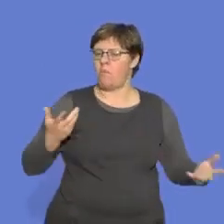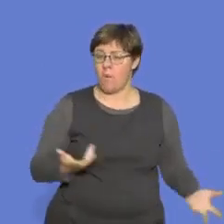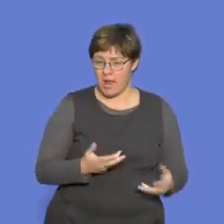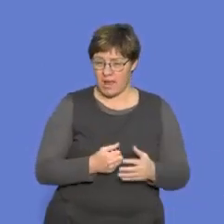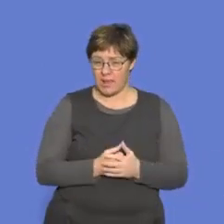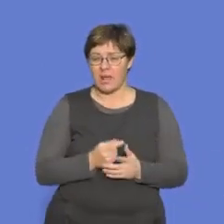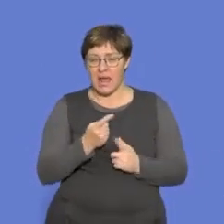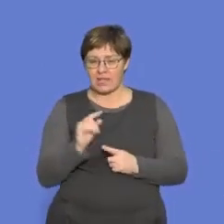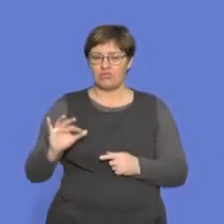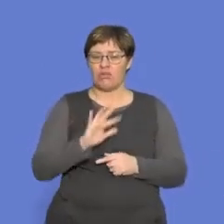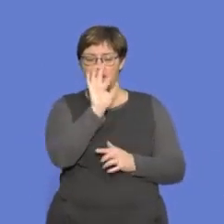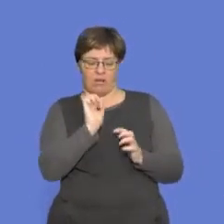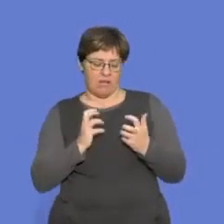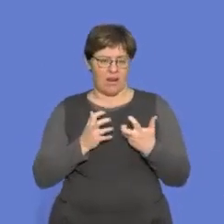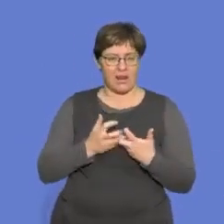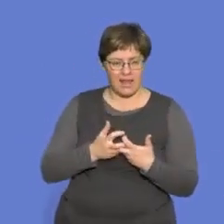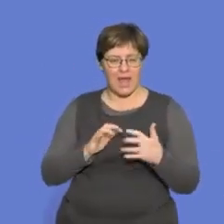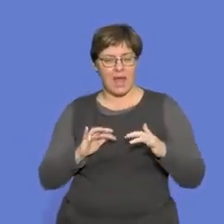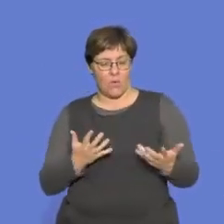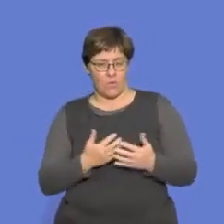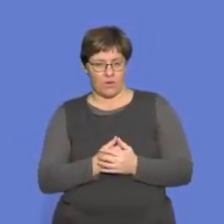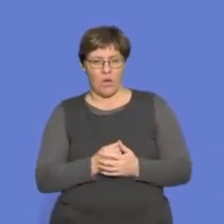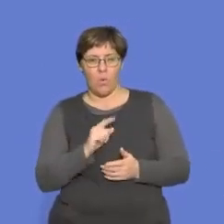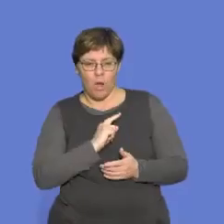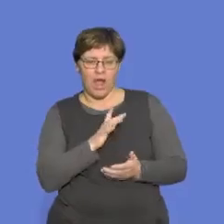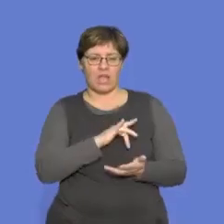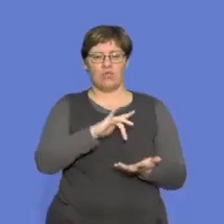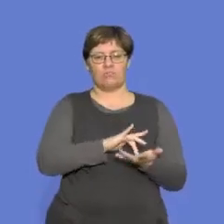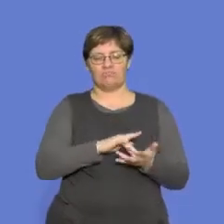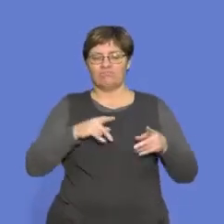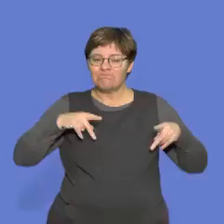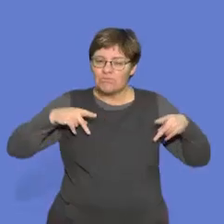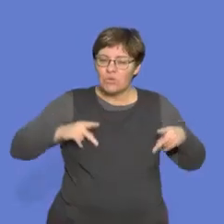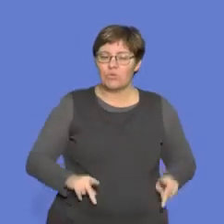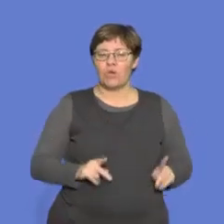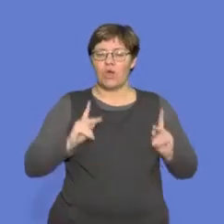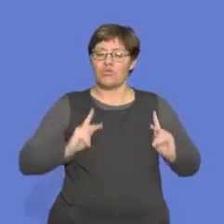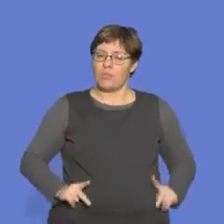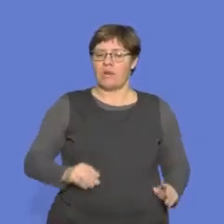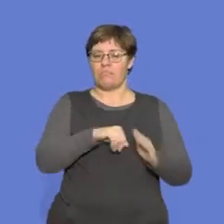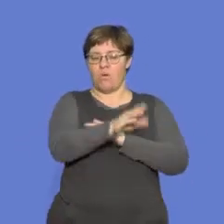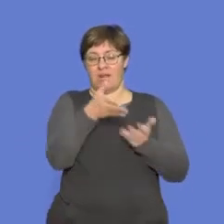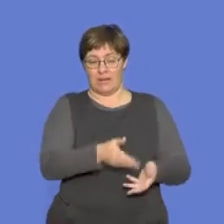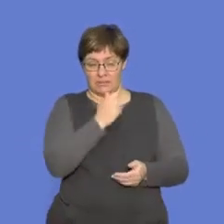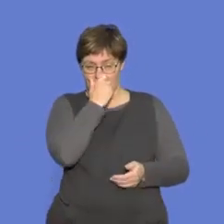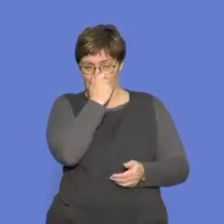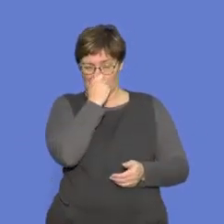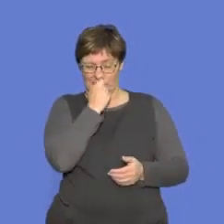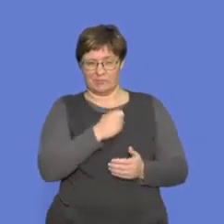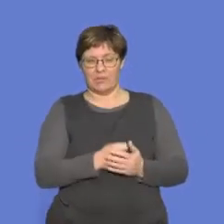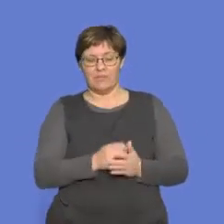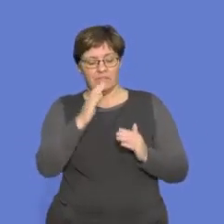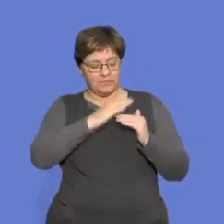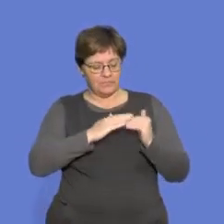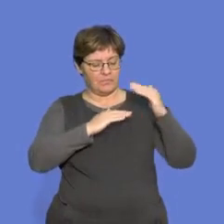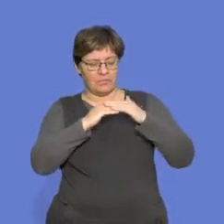South Africa being a center of human origin. So we know that also there are layers of rock from the